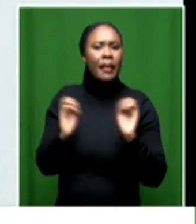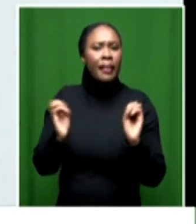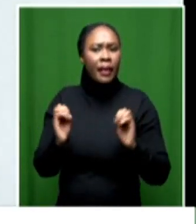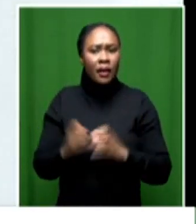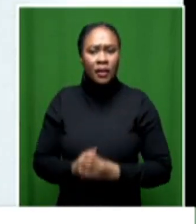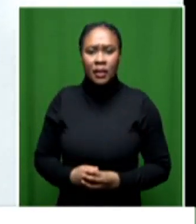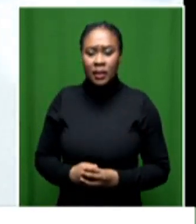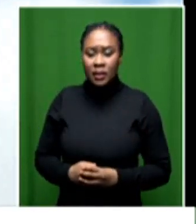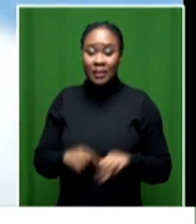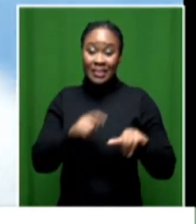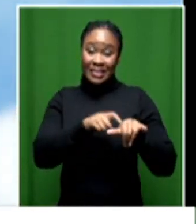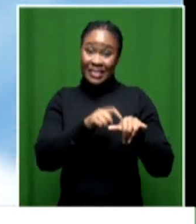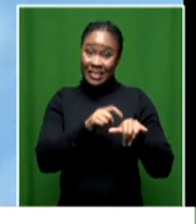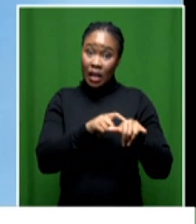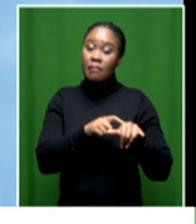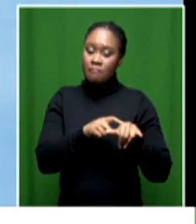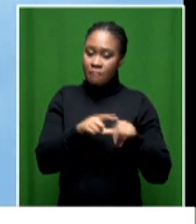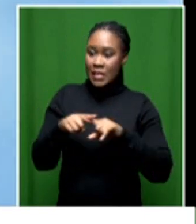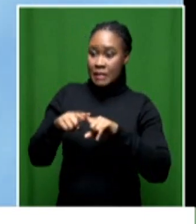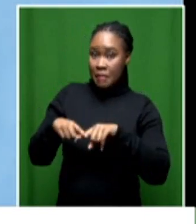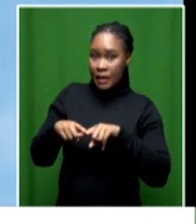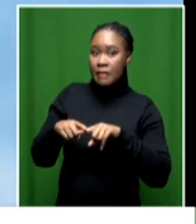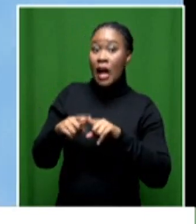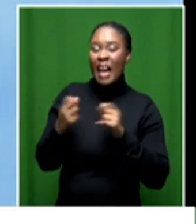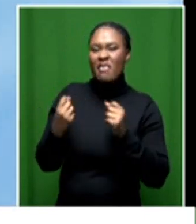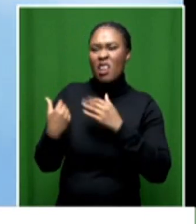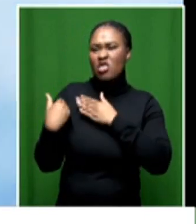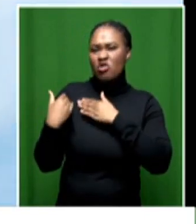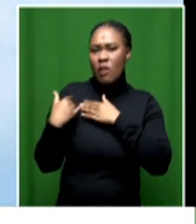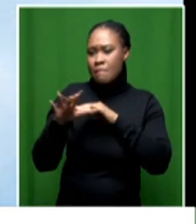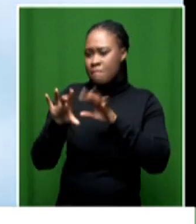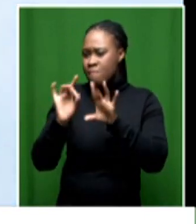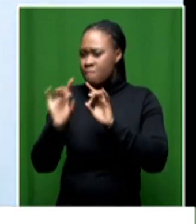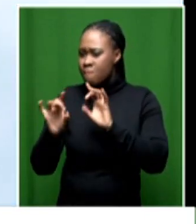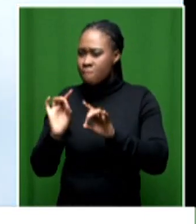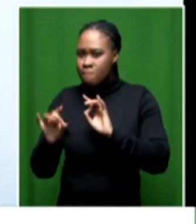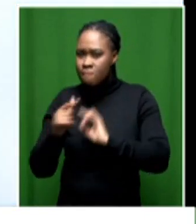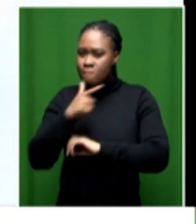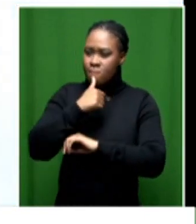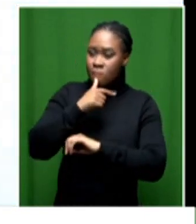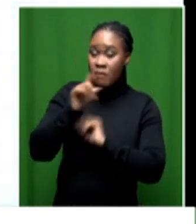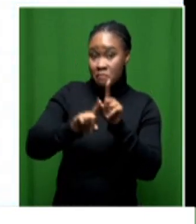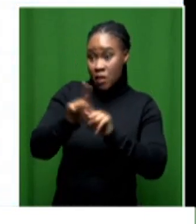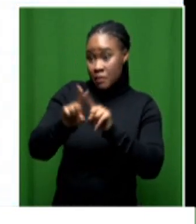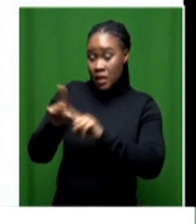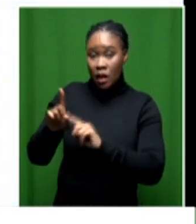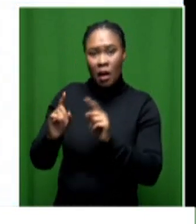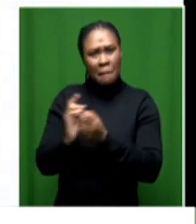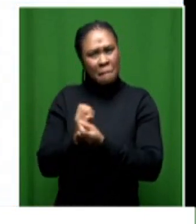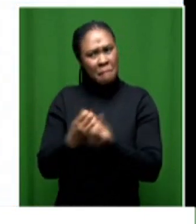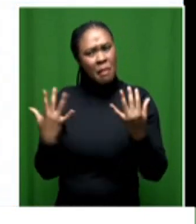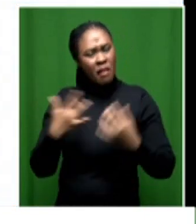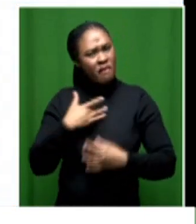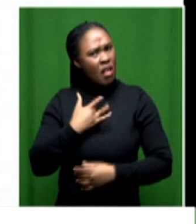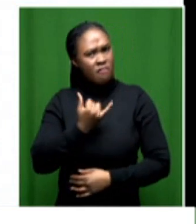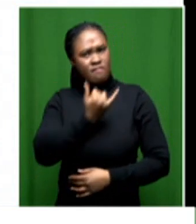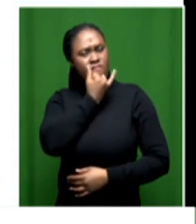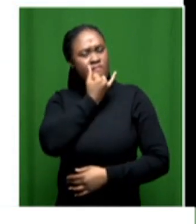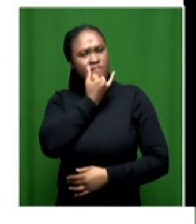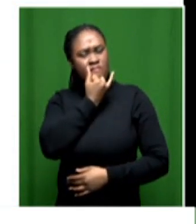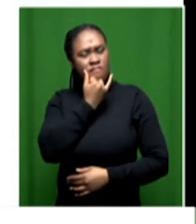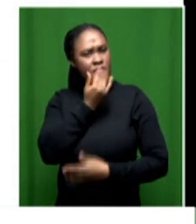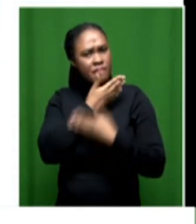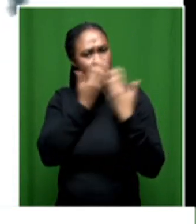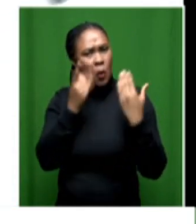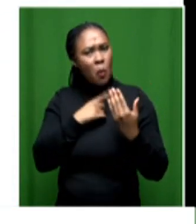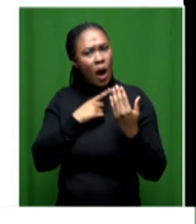are selected by procedural security profiling, but many are deeply unhappy with what they see as